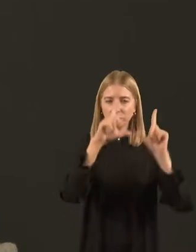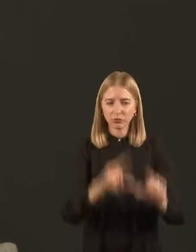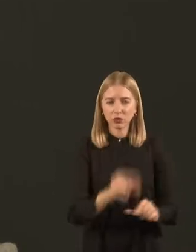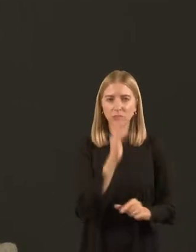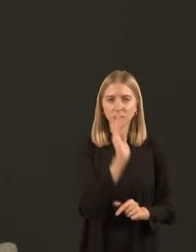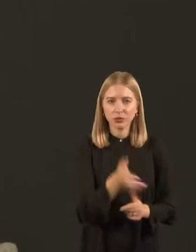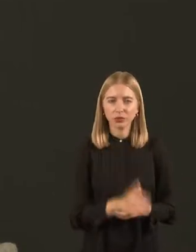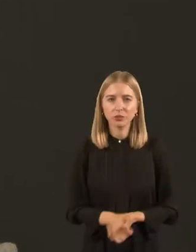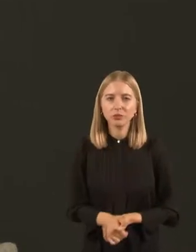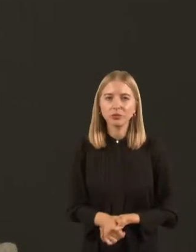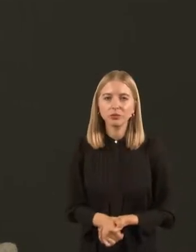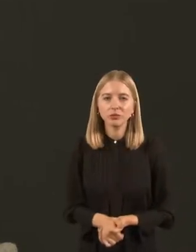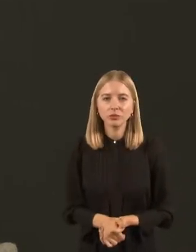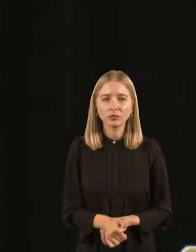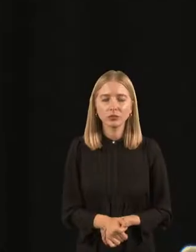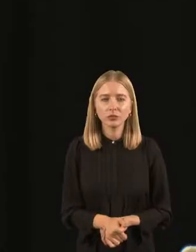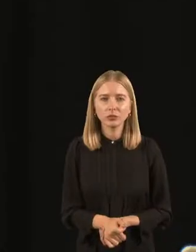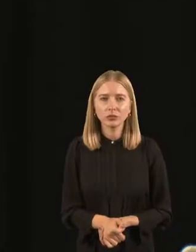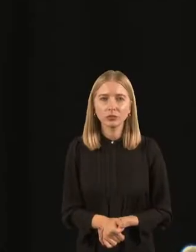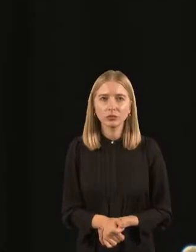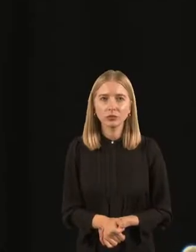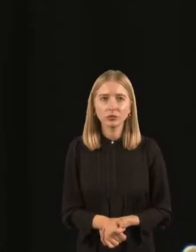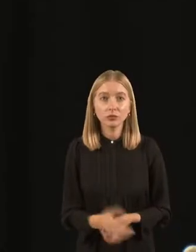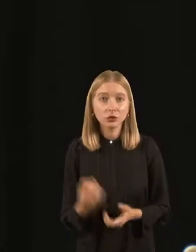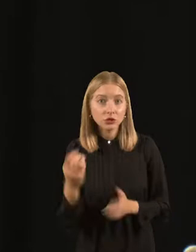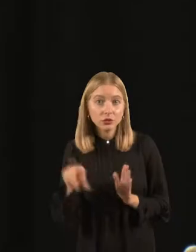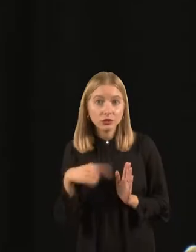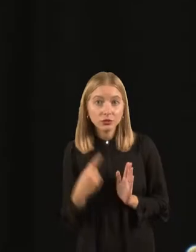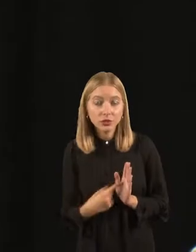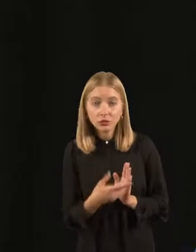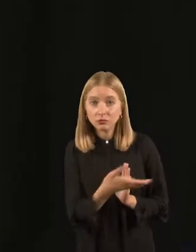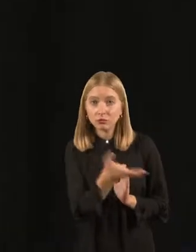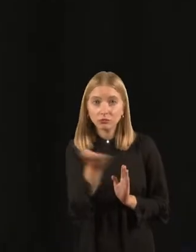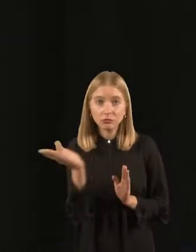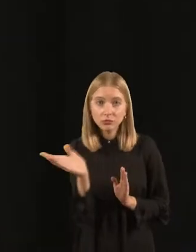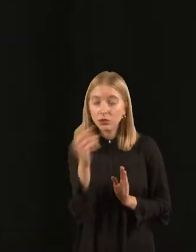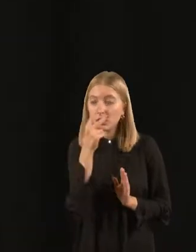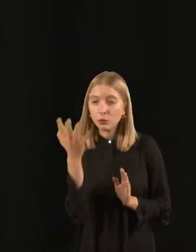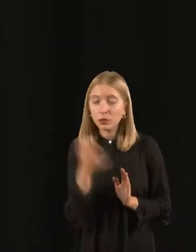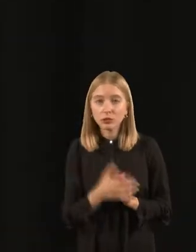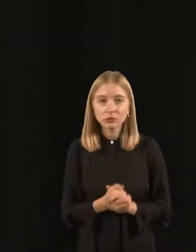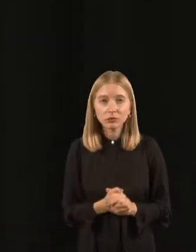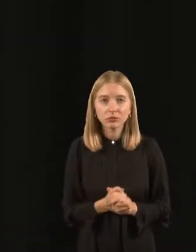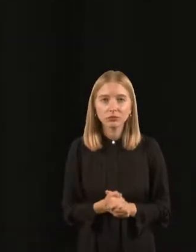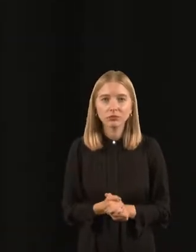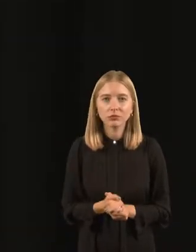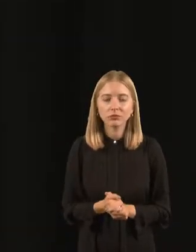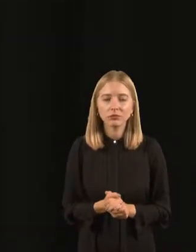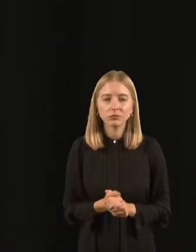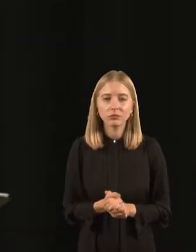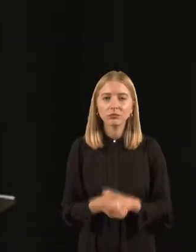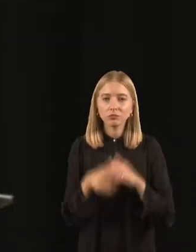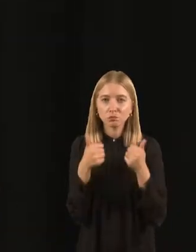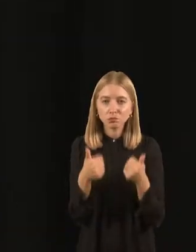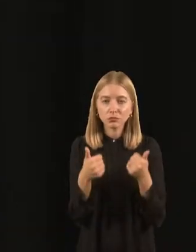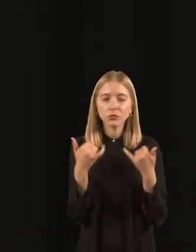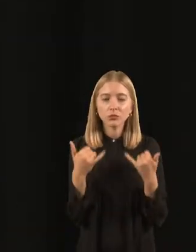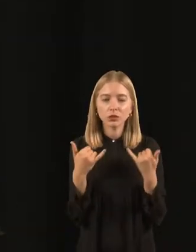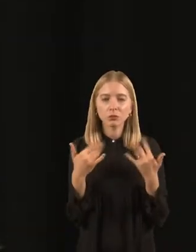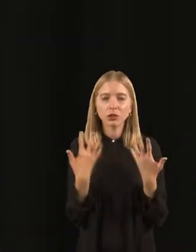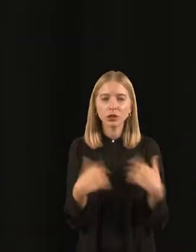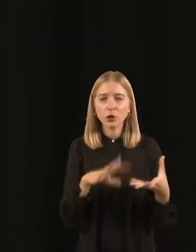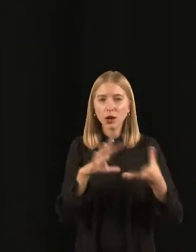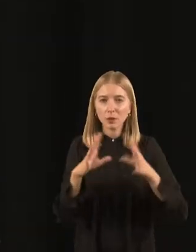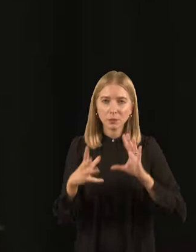Yes, we need to think about the long-term perspective, but today is also important. Any other questions from the